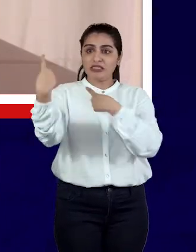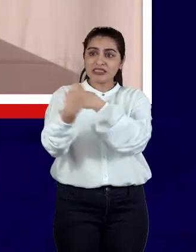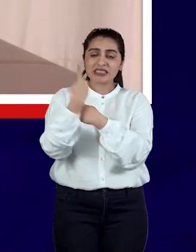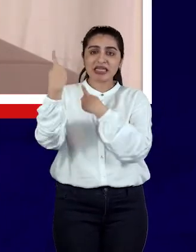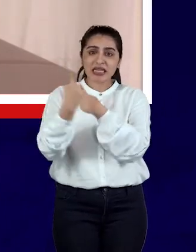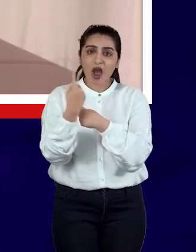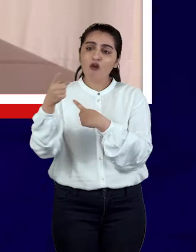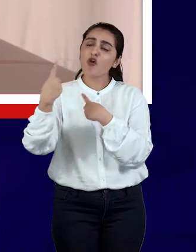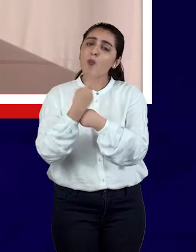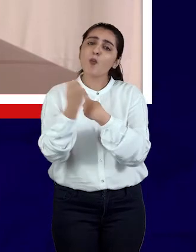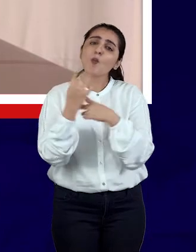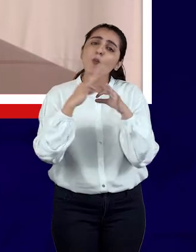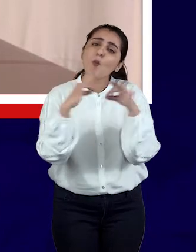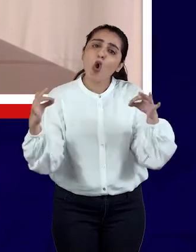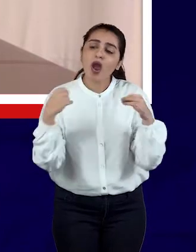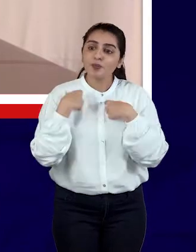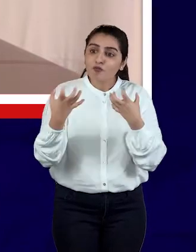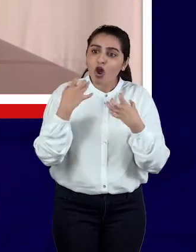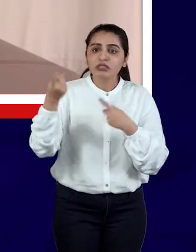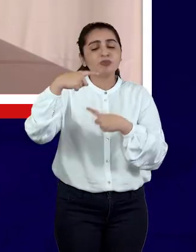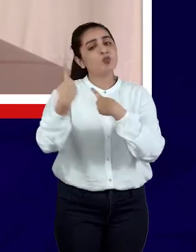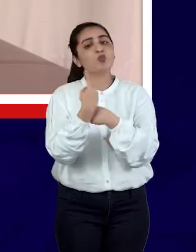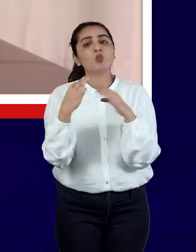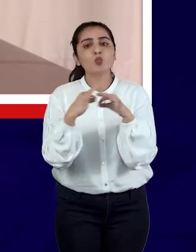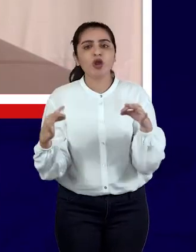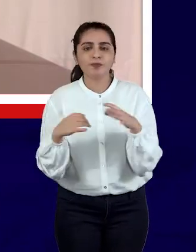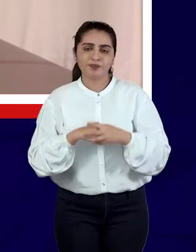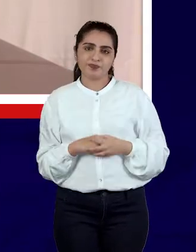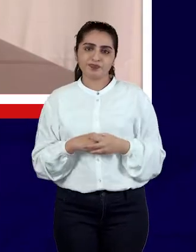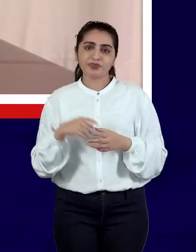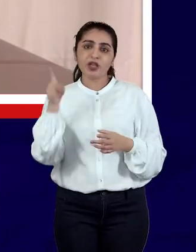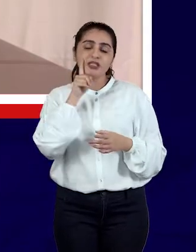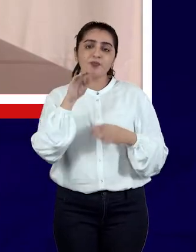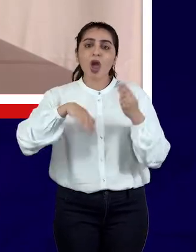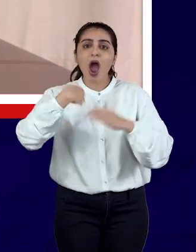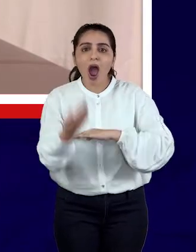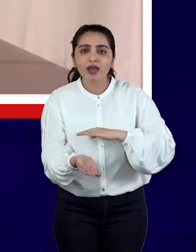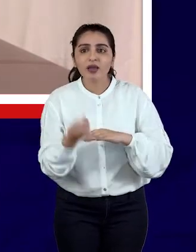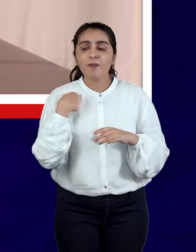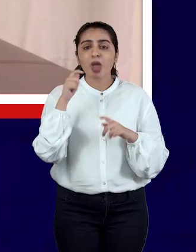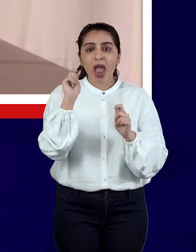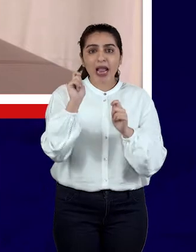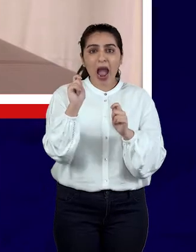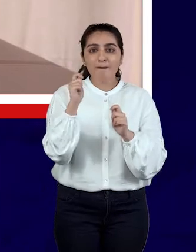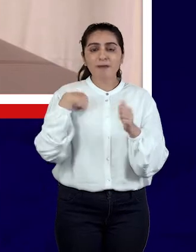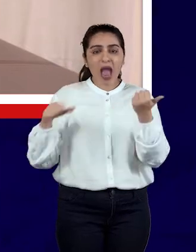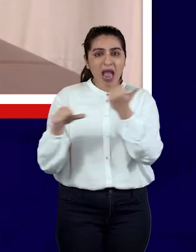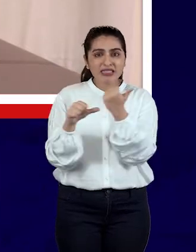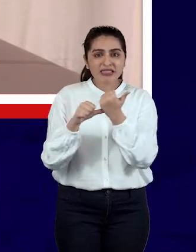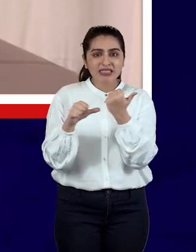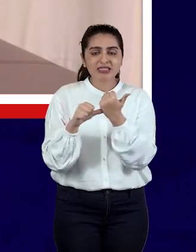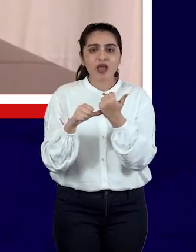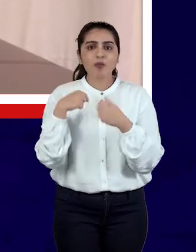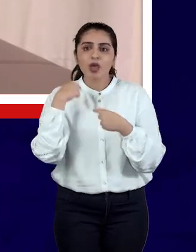my mentor and she taught me everything I wanted to know. An interesting thing happened though, while I was working as an